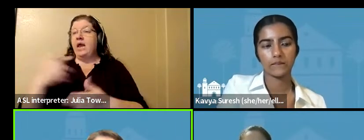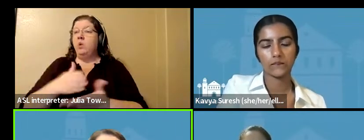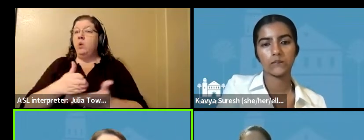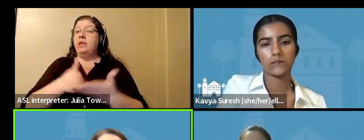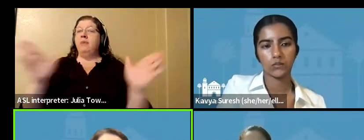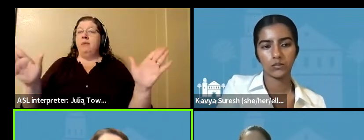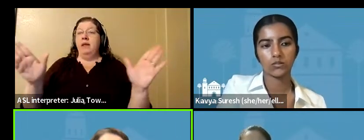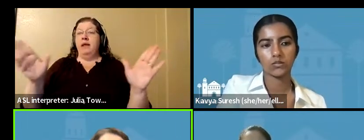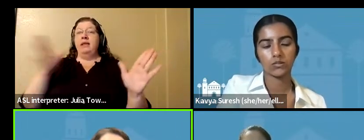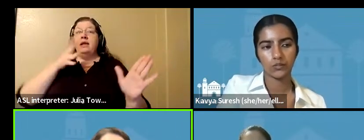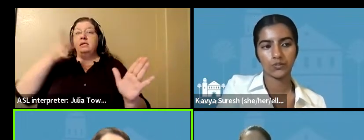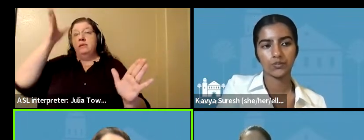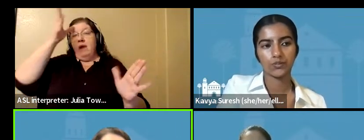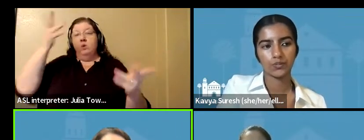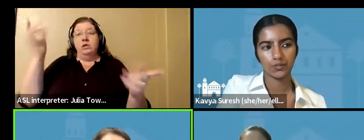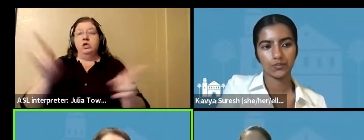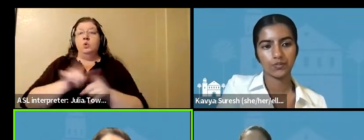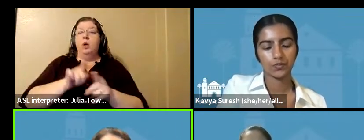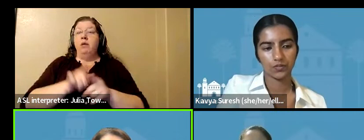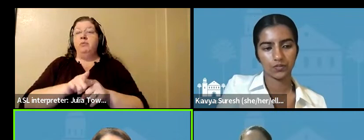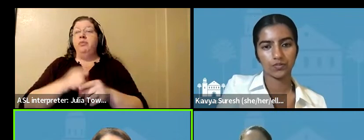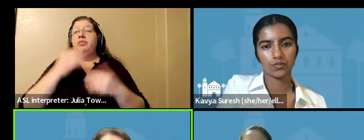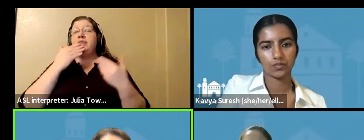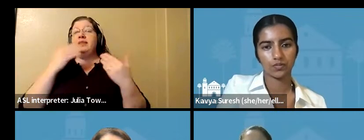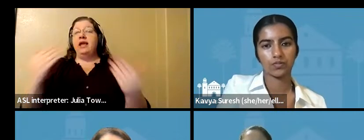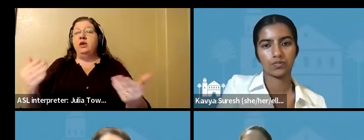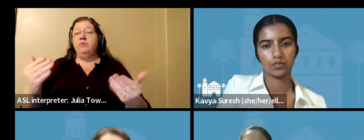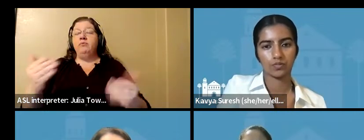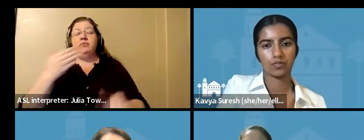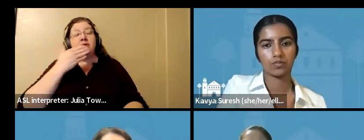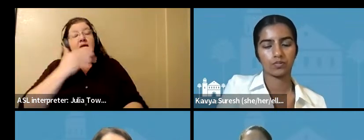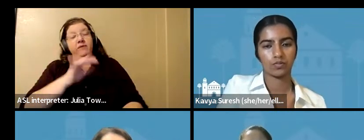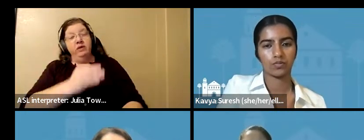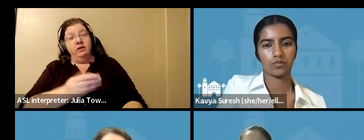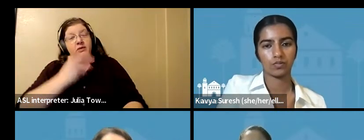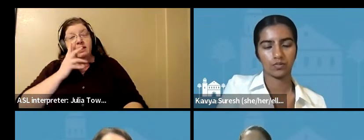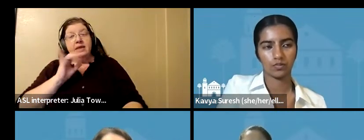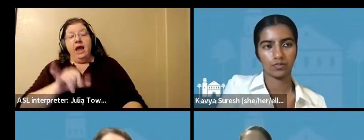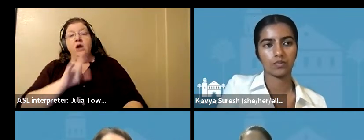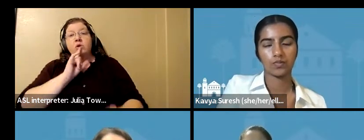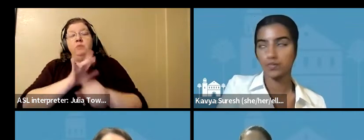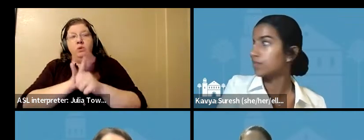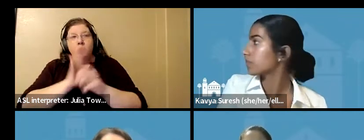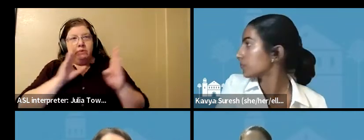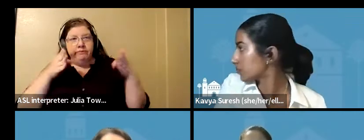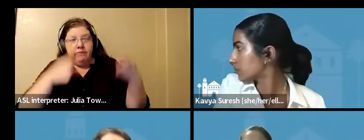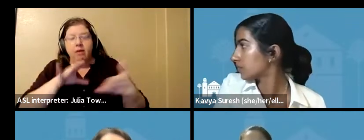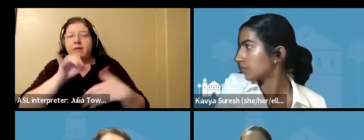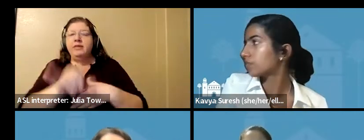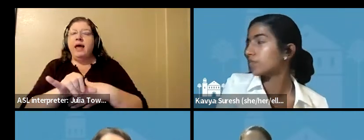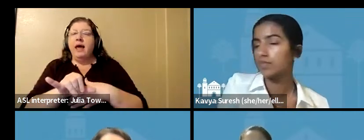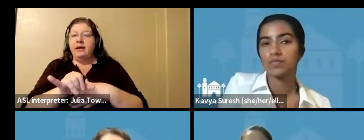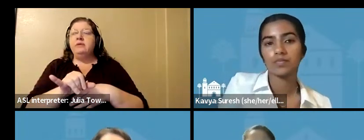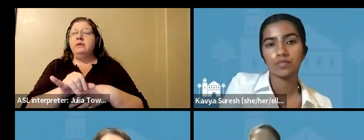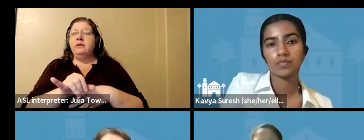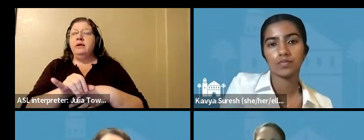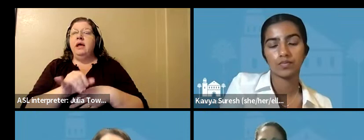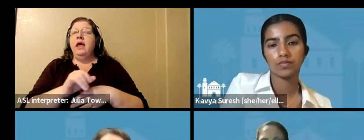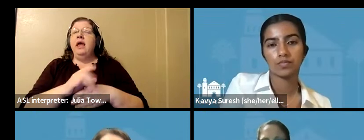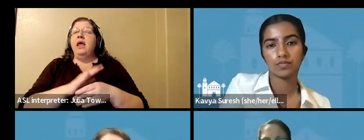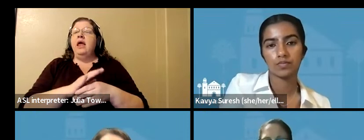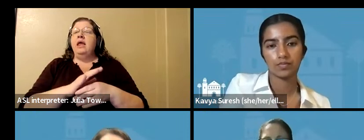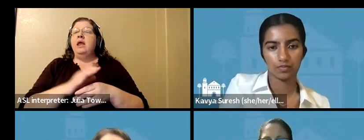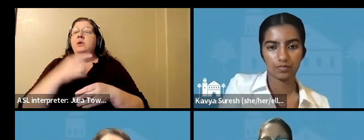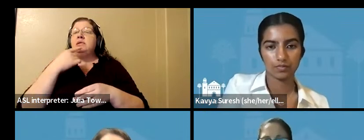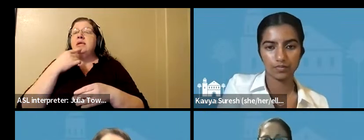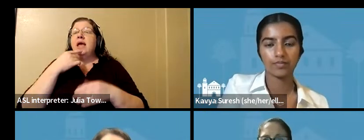parent as well. Thank you. Thank you for that. Thank you for your committed diligence on that. And I'll just conclude, everyone can remember